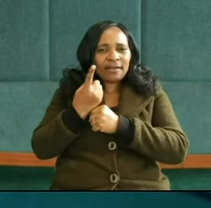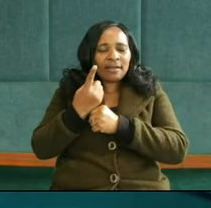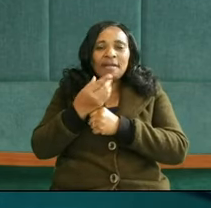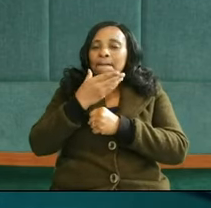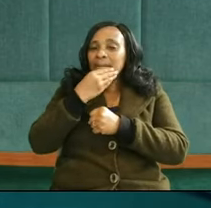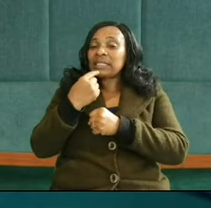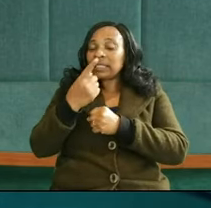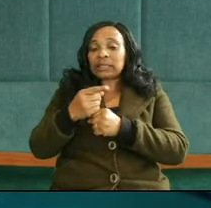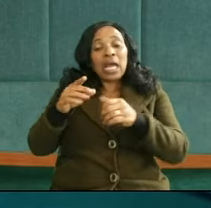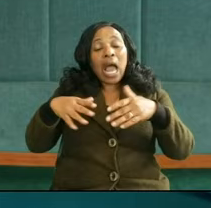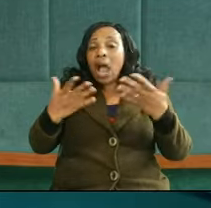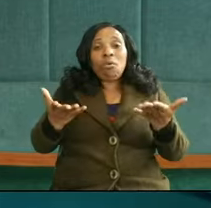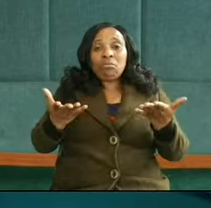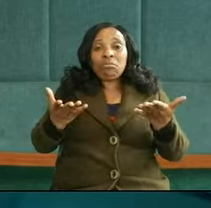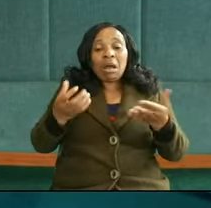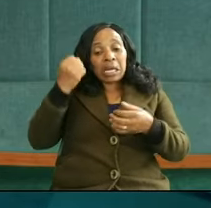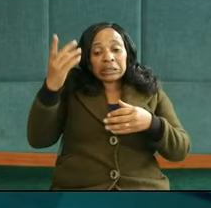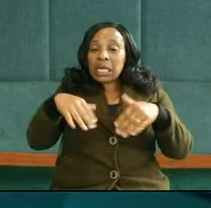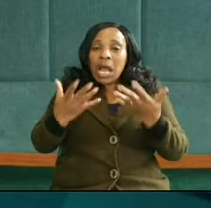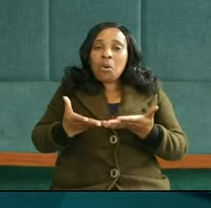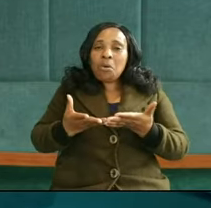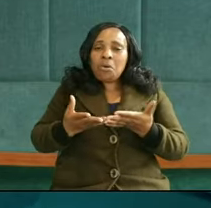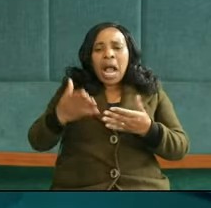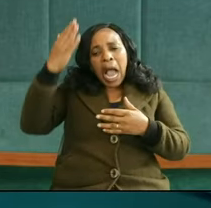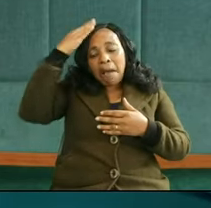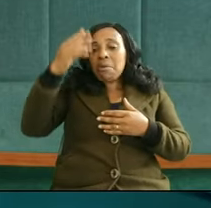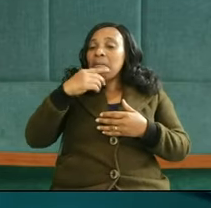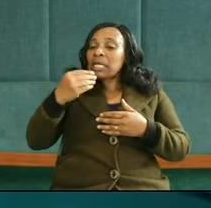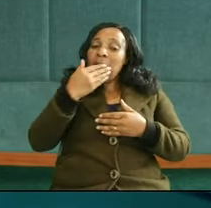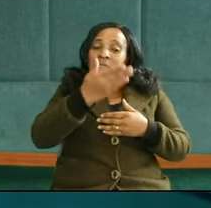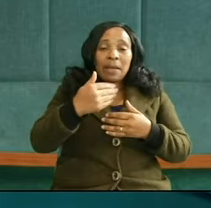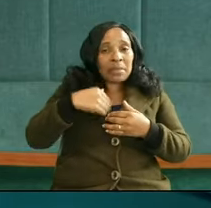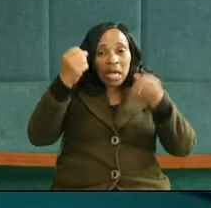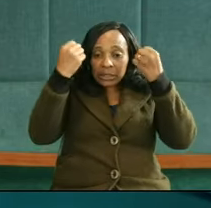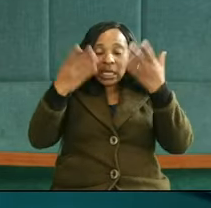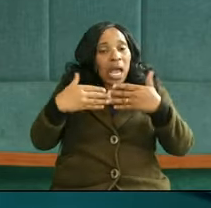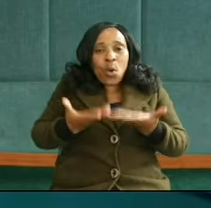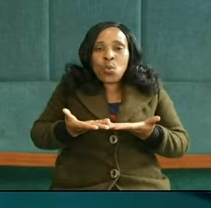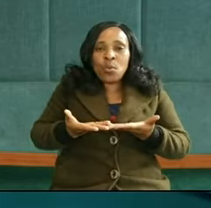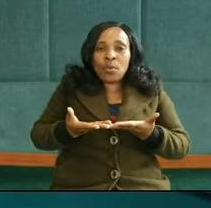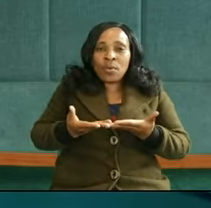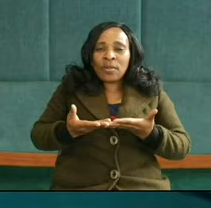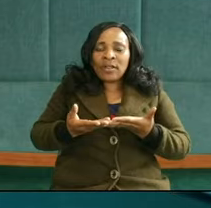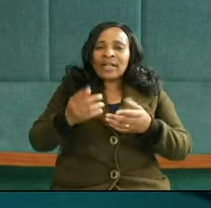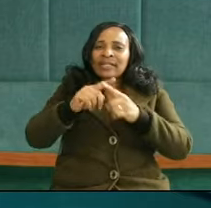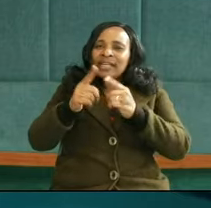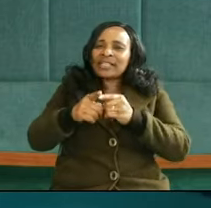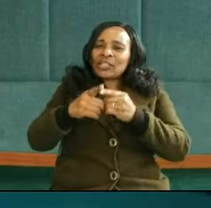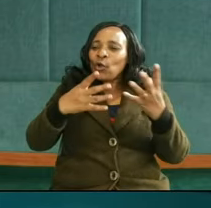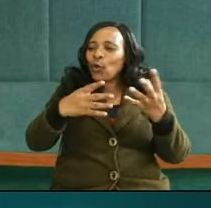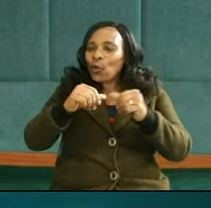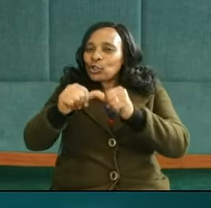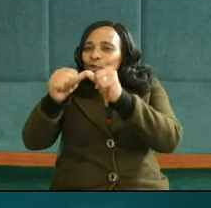says, "How can I?" He's a humble man. He's admitting that he can't understand without help. And he even goes